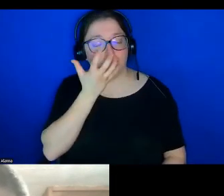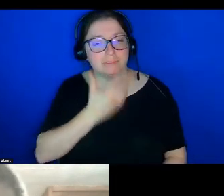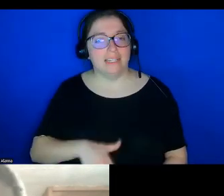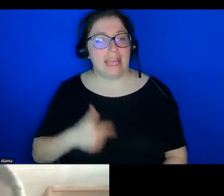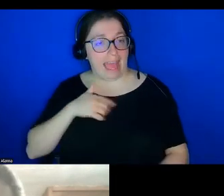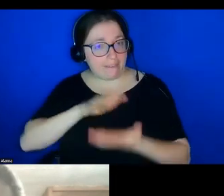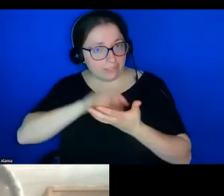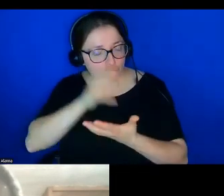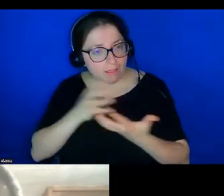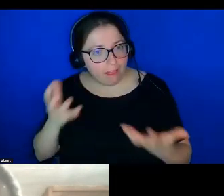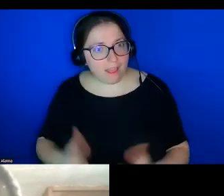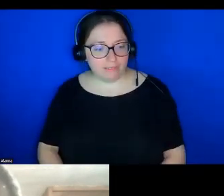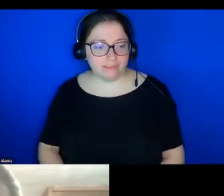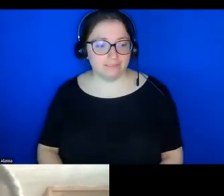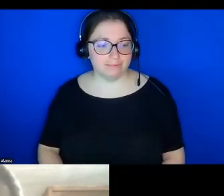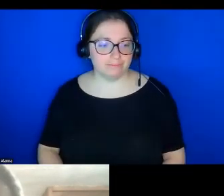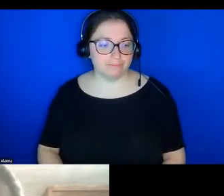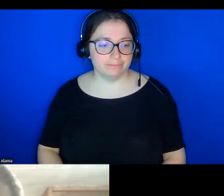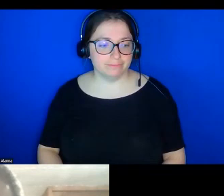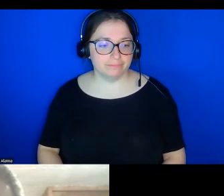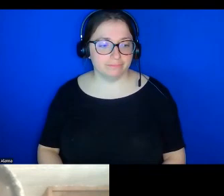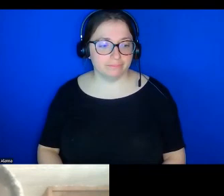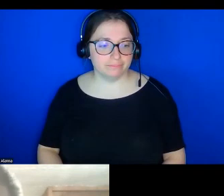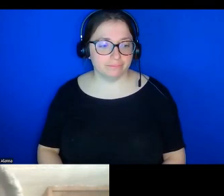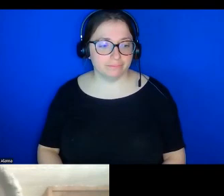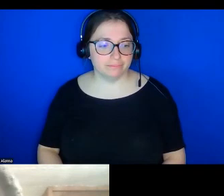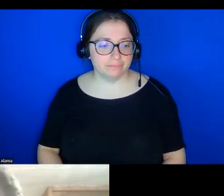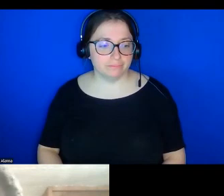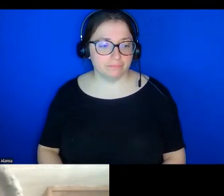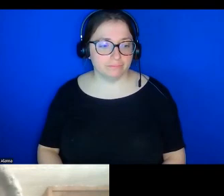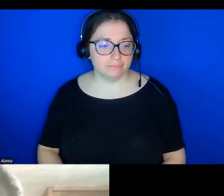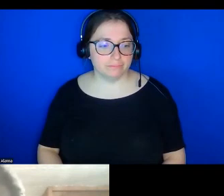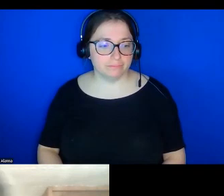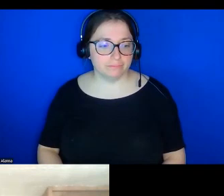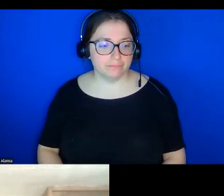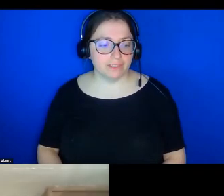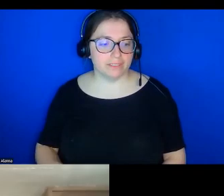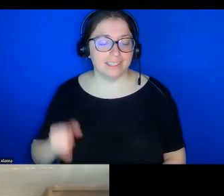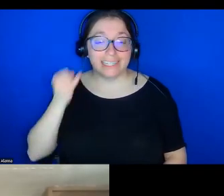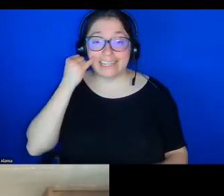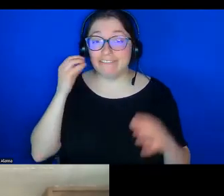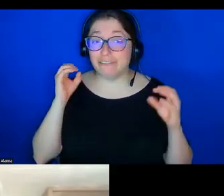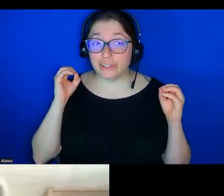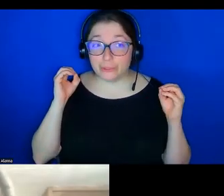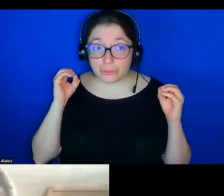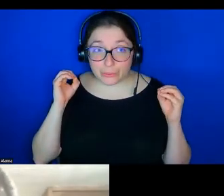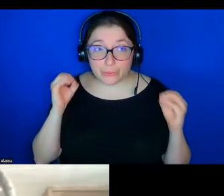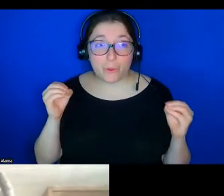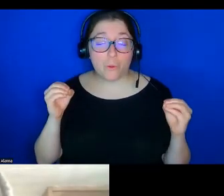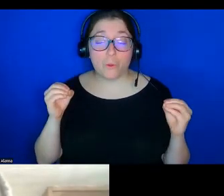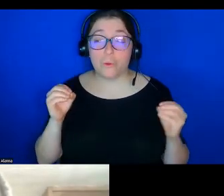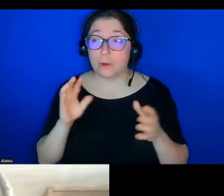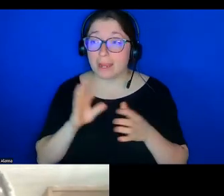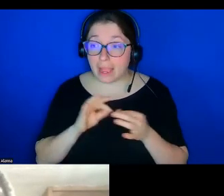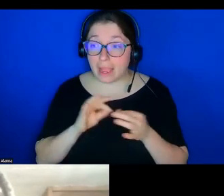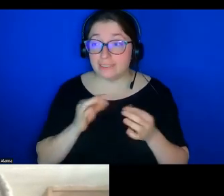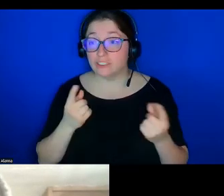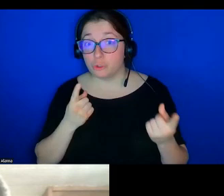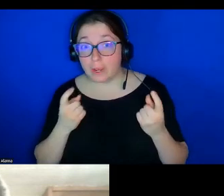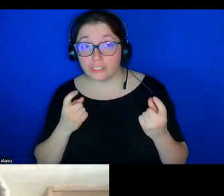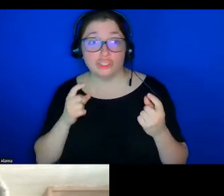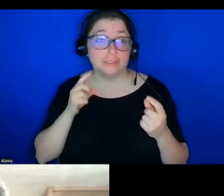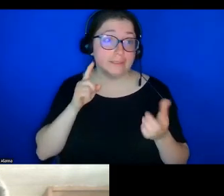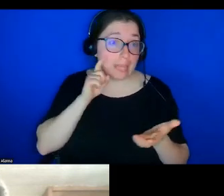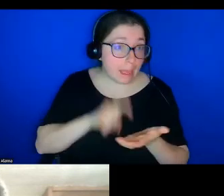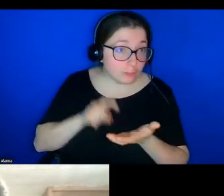a lot uh if there are no comments uh or um questions or observations